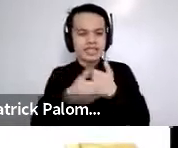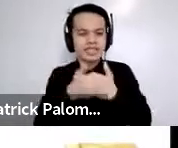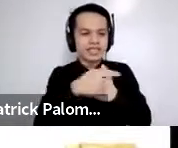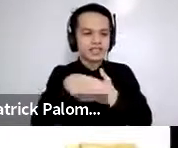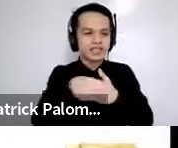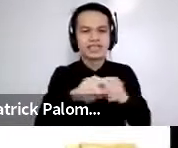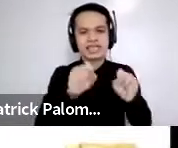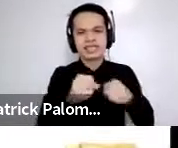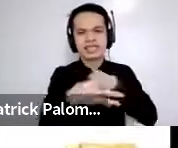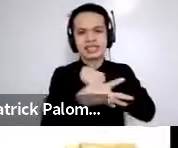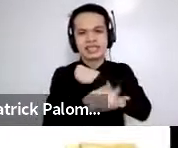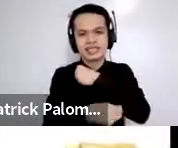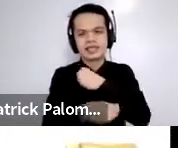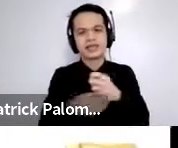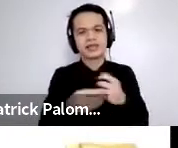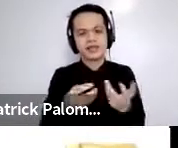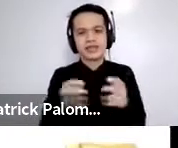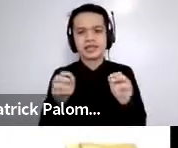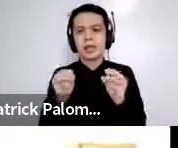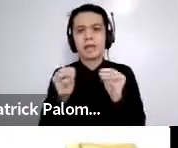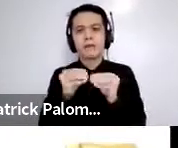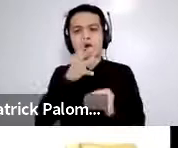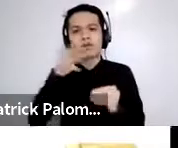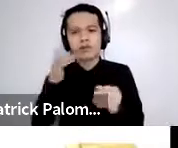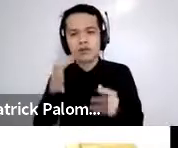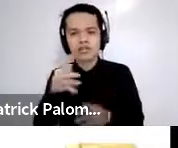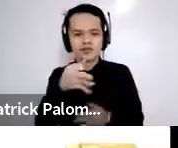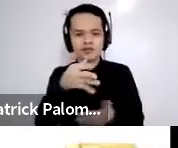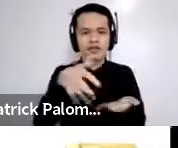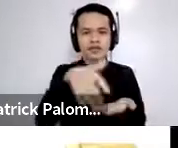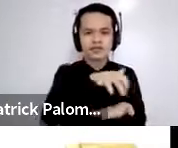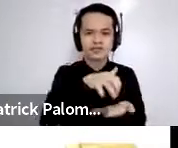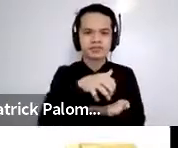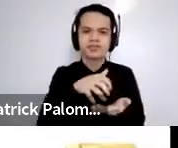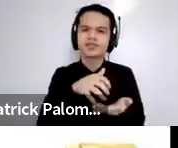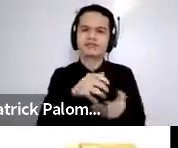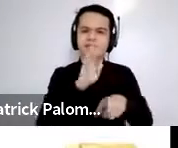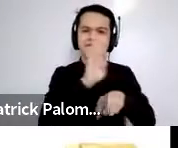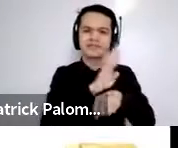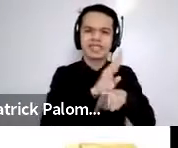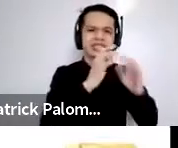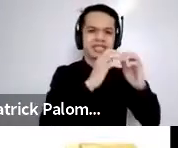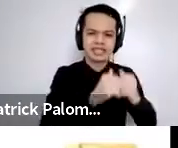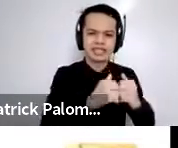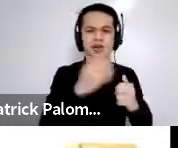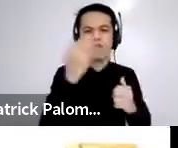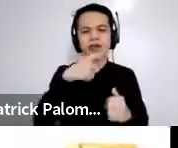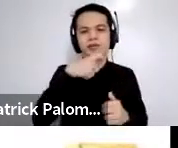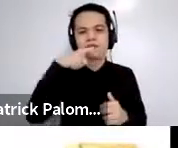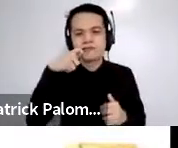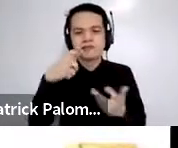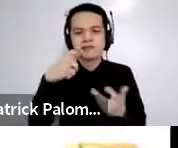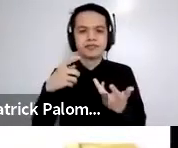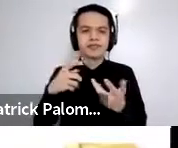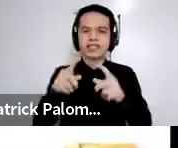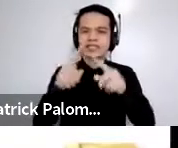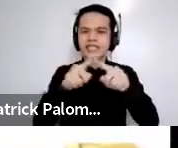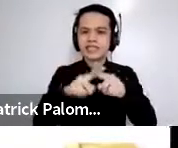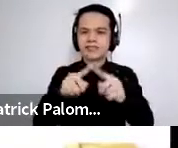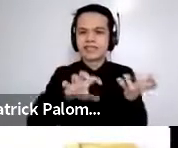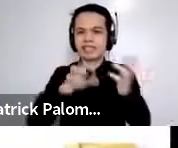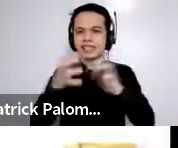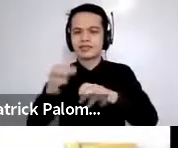and fisher folks will lose their livelihood due to drought, water scarcity, flooding, and unpredictable